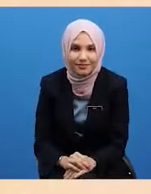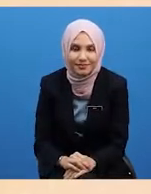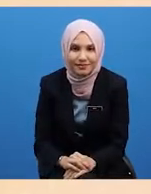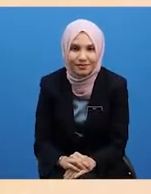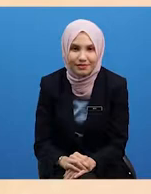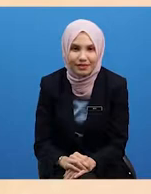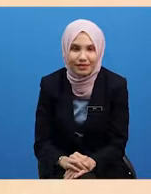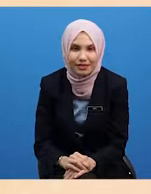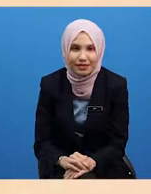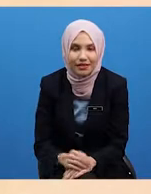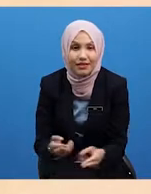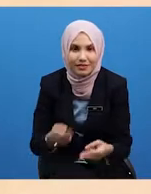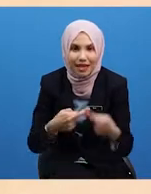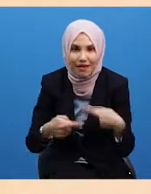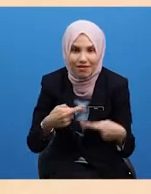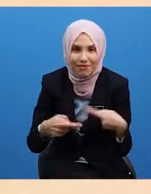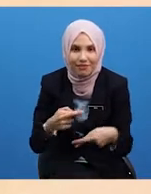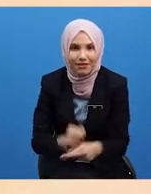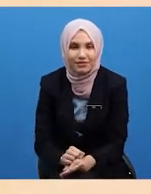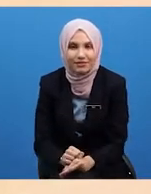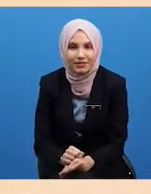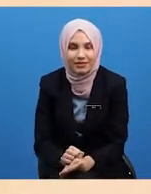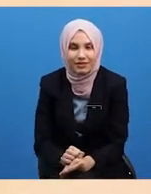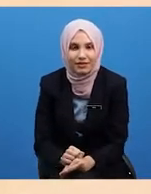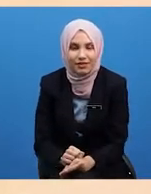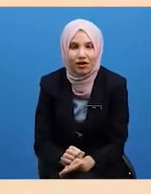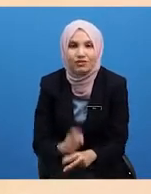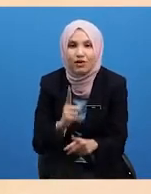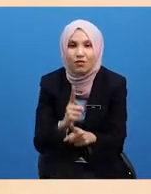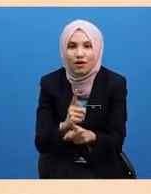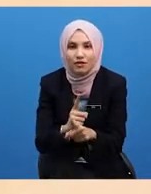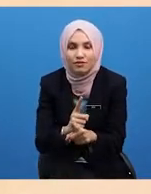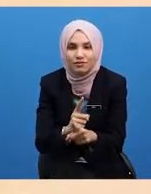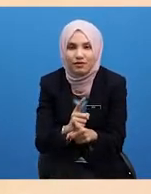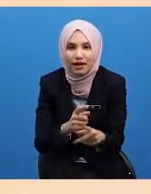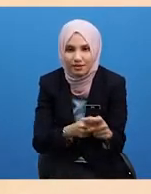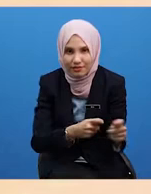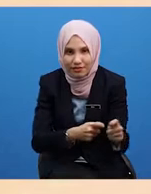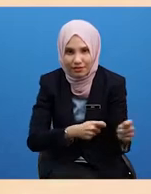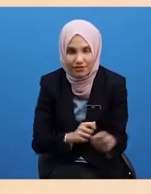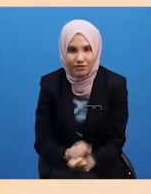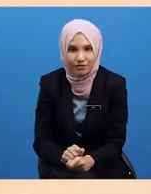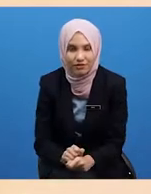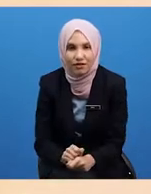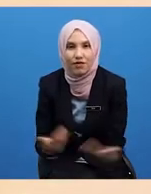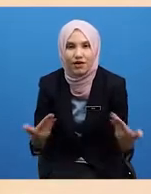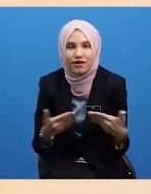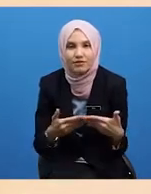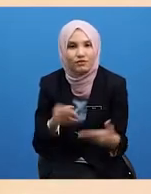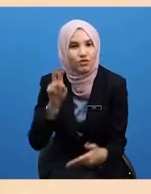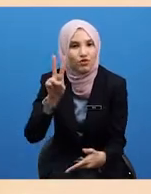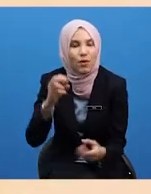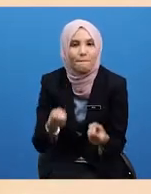replied. Like us, they're on the right track too. Now, shall we continue with two more